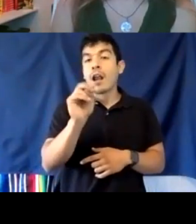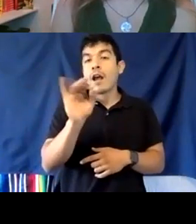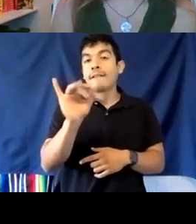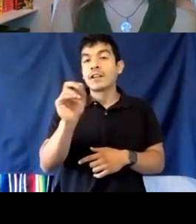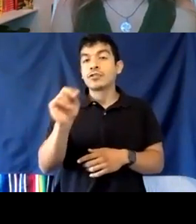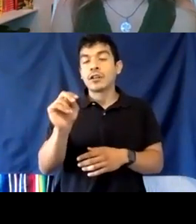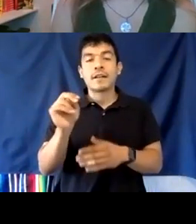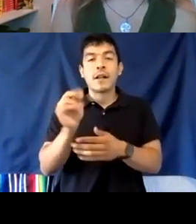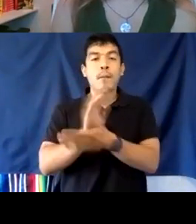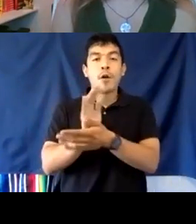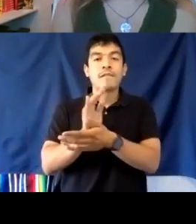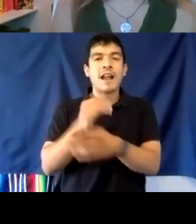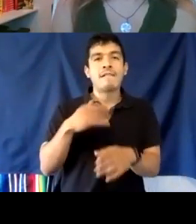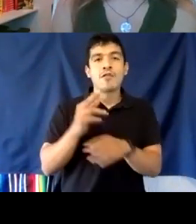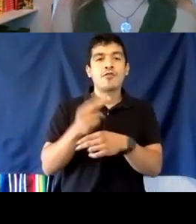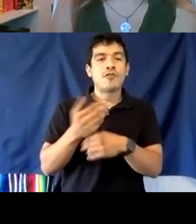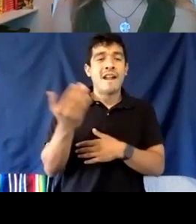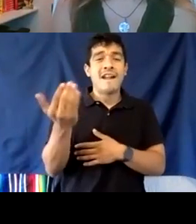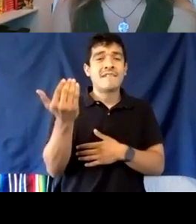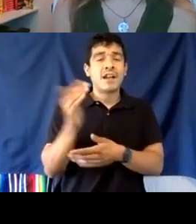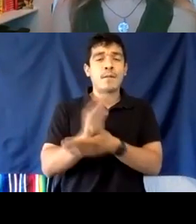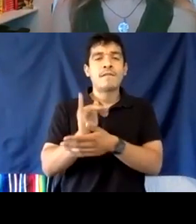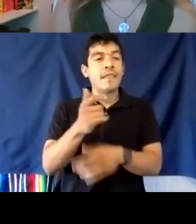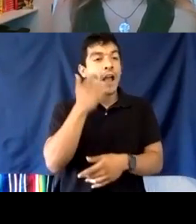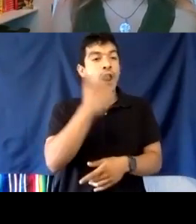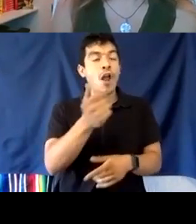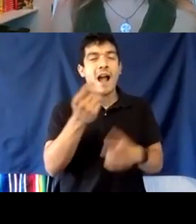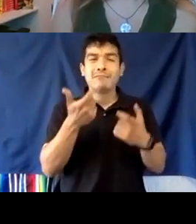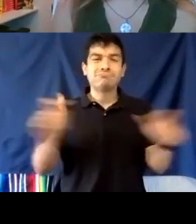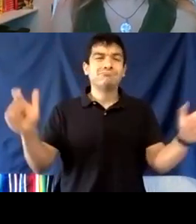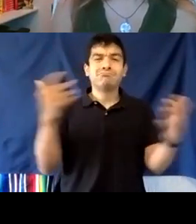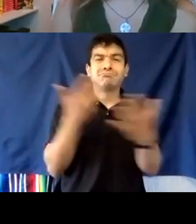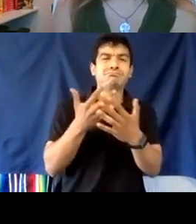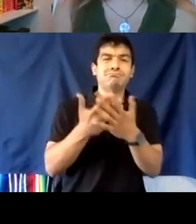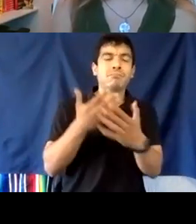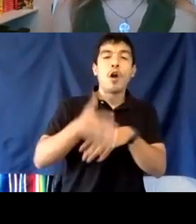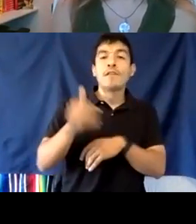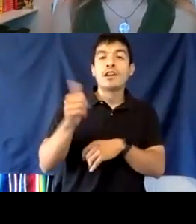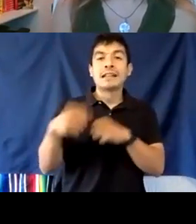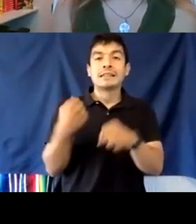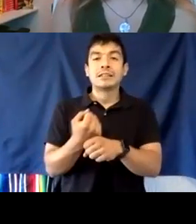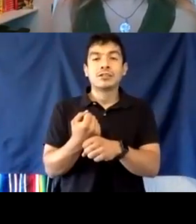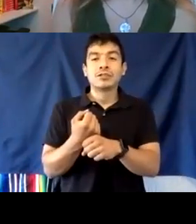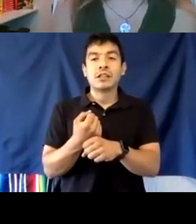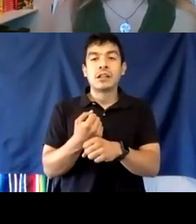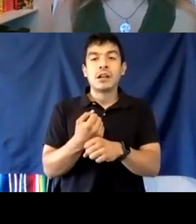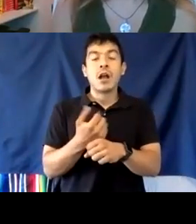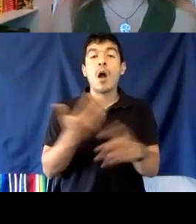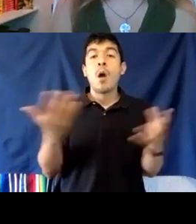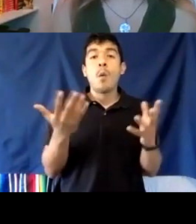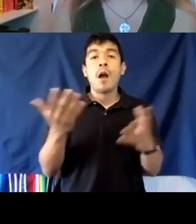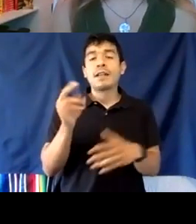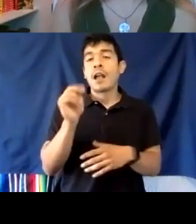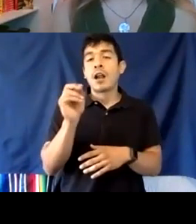resourced 15 films that look at mass incarceration over the last 10 years. what is the particular role nonfiction film